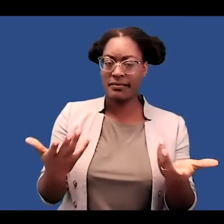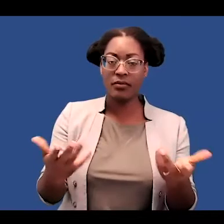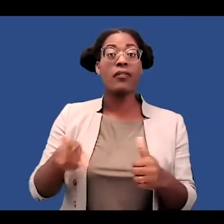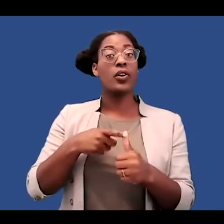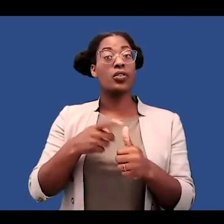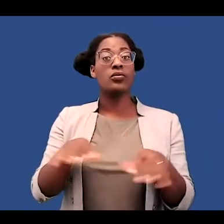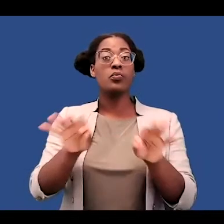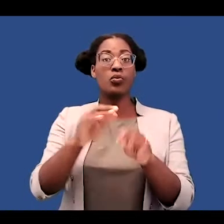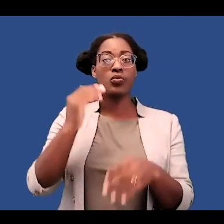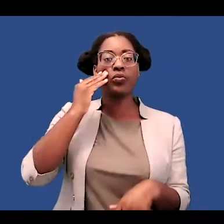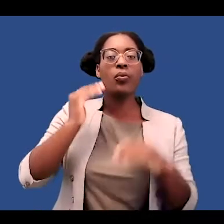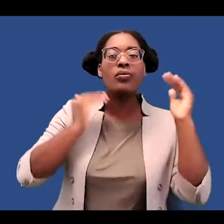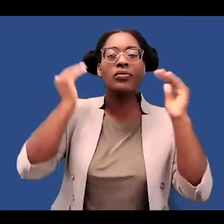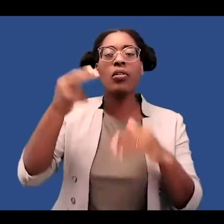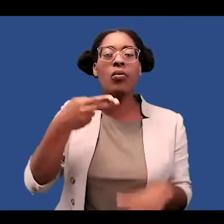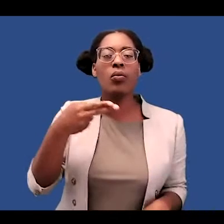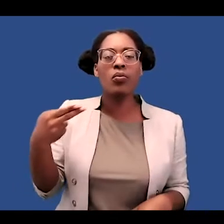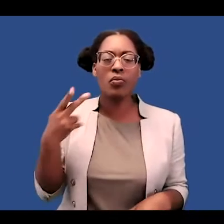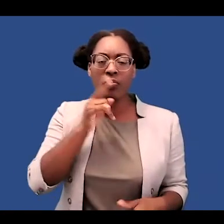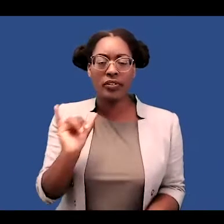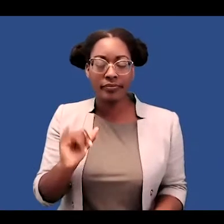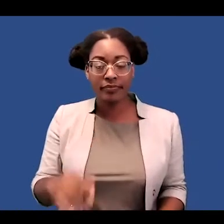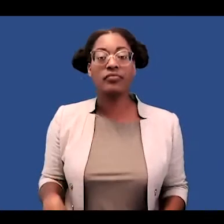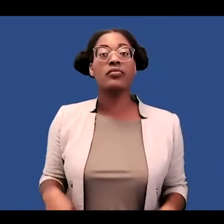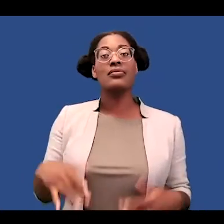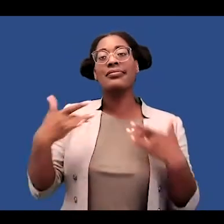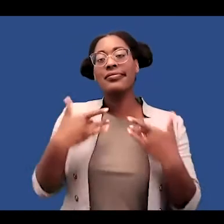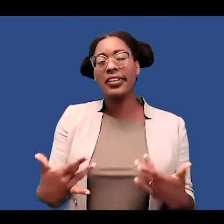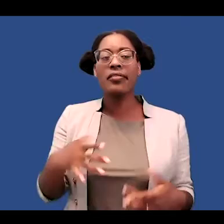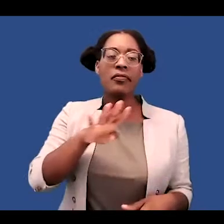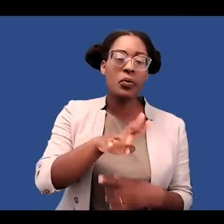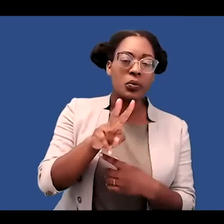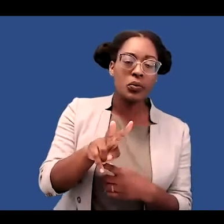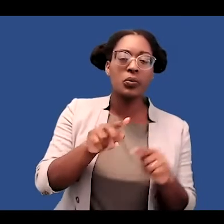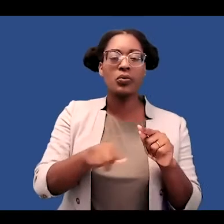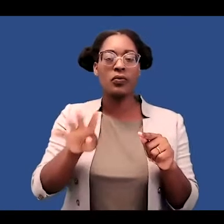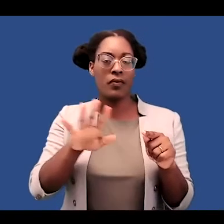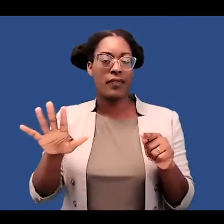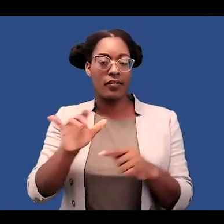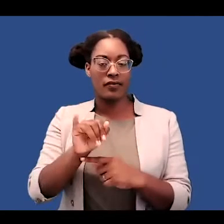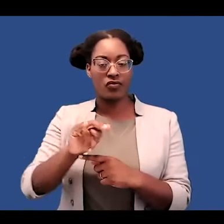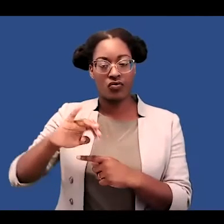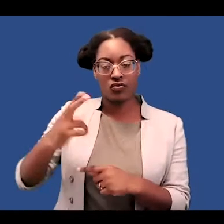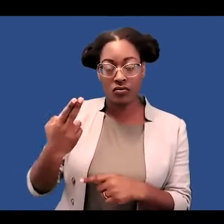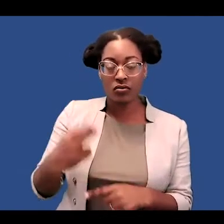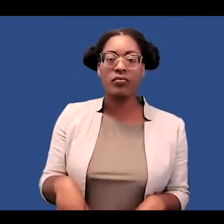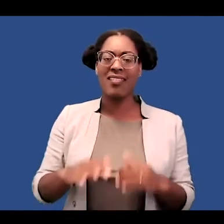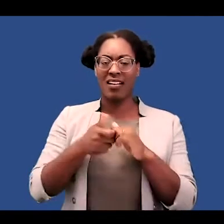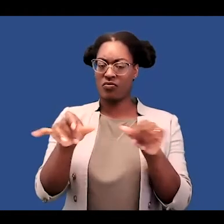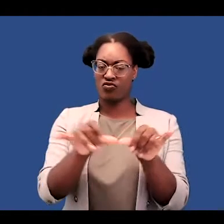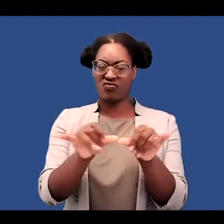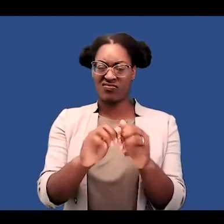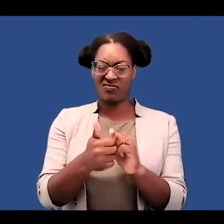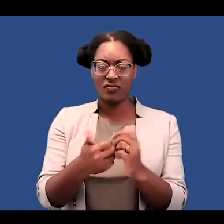42 inches, right? A good way to determine how tall or how short you might need your hula hoop is to take the one that you're looking